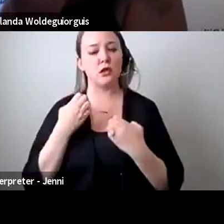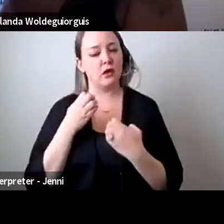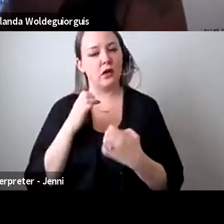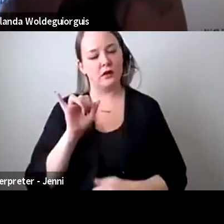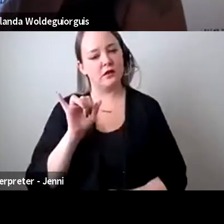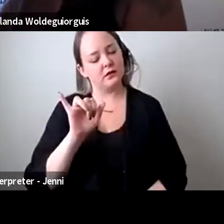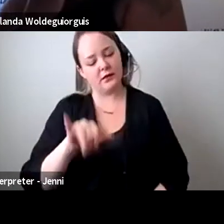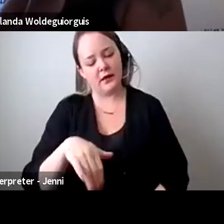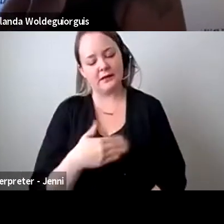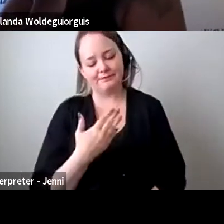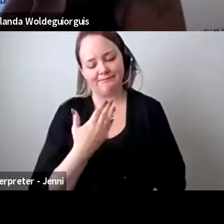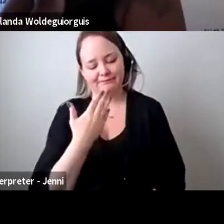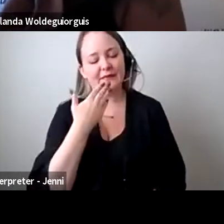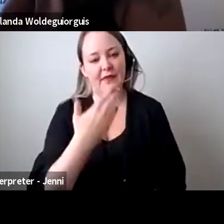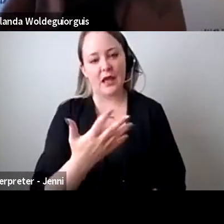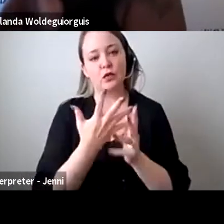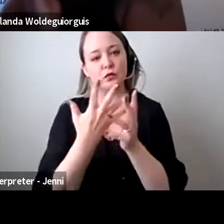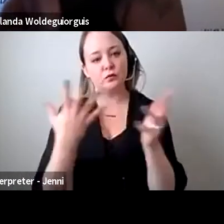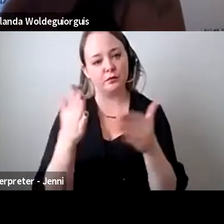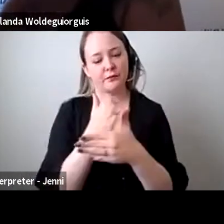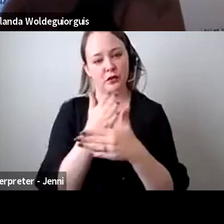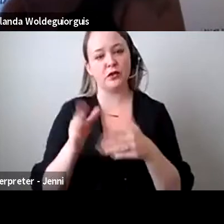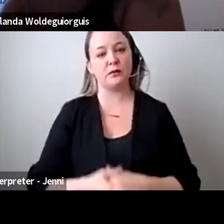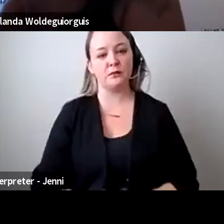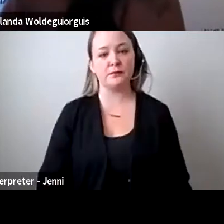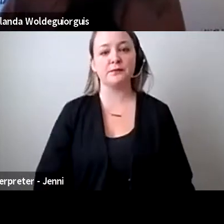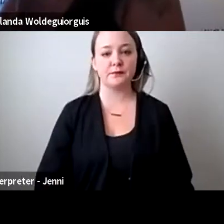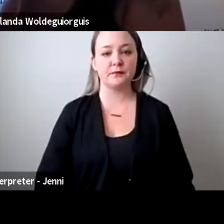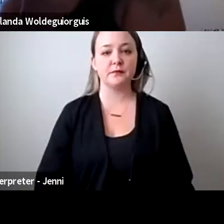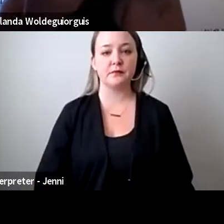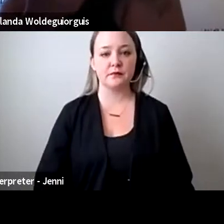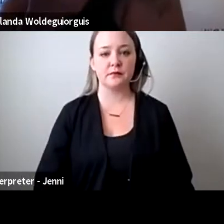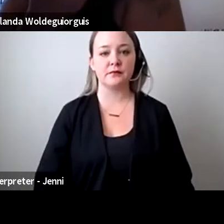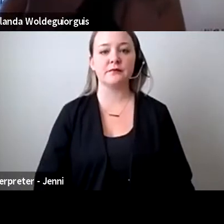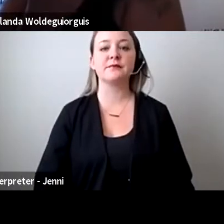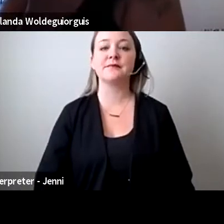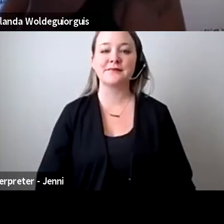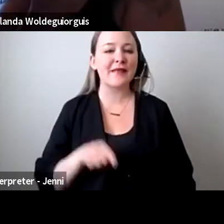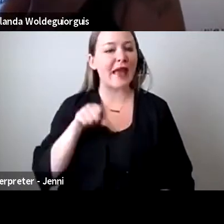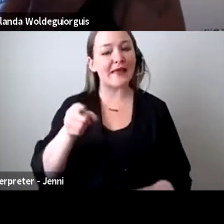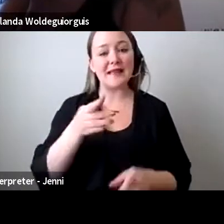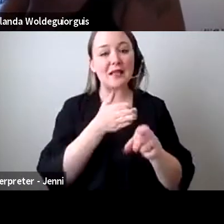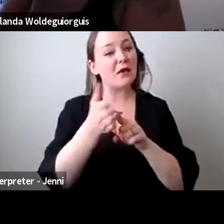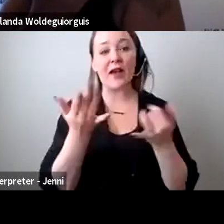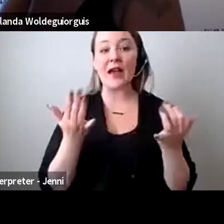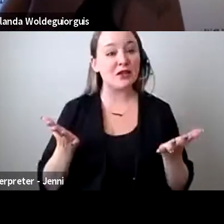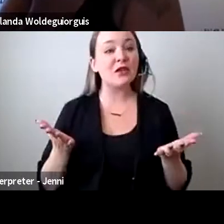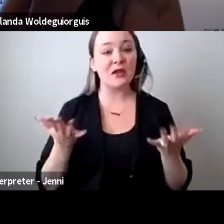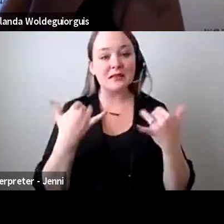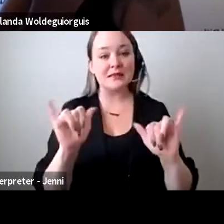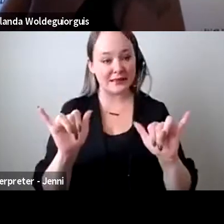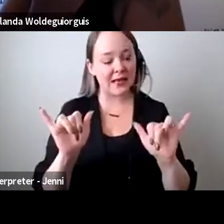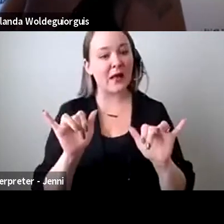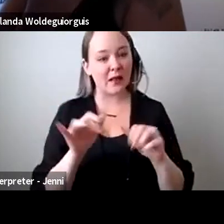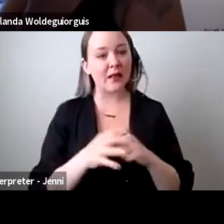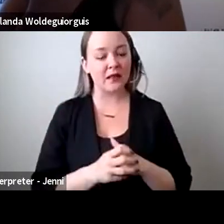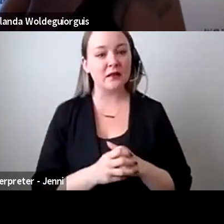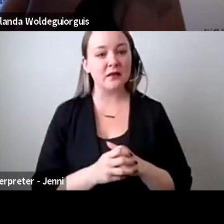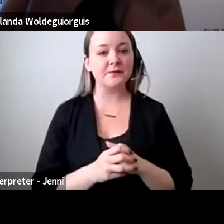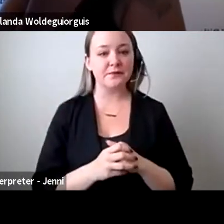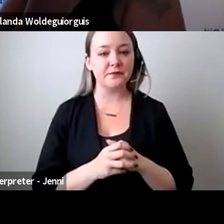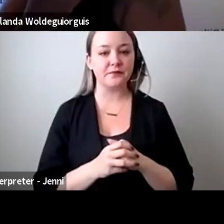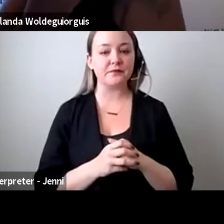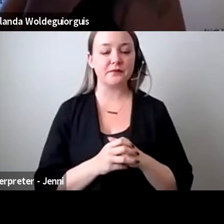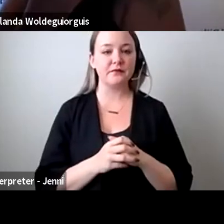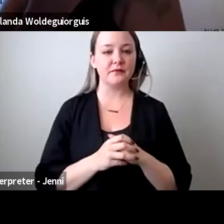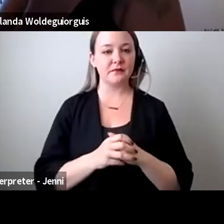So thank you for sharing that. Absolutely. This is professional. This is our humanity